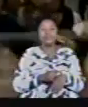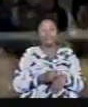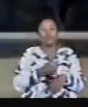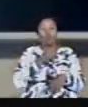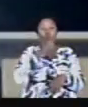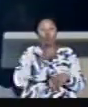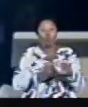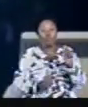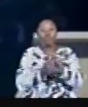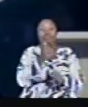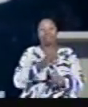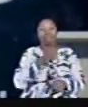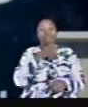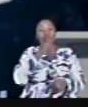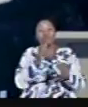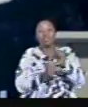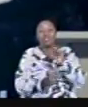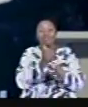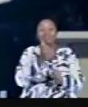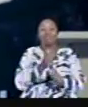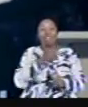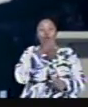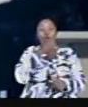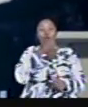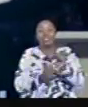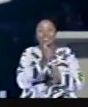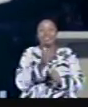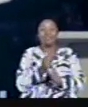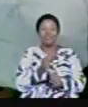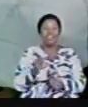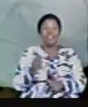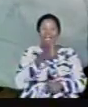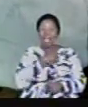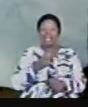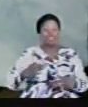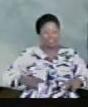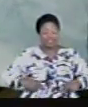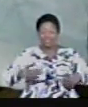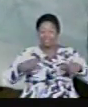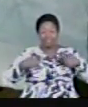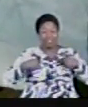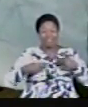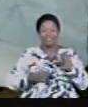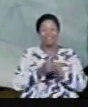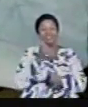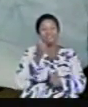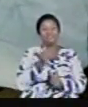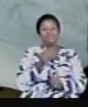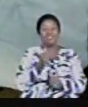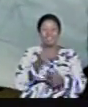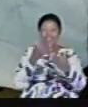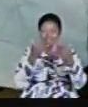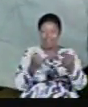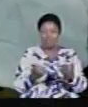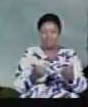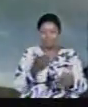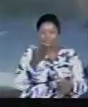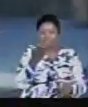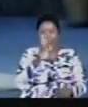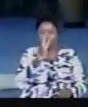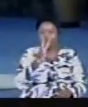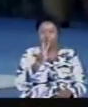older, older, and healthy. Now, there are two kinds of